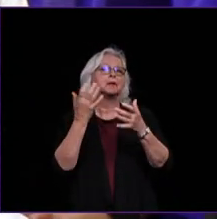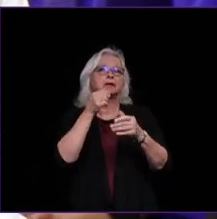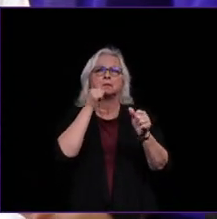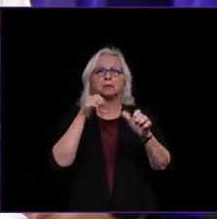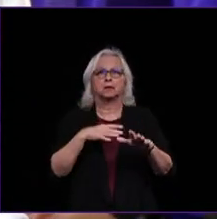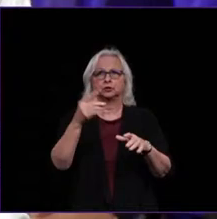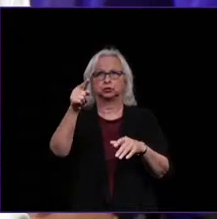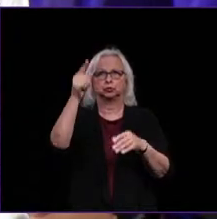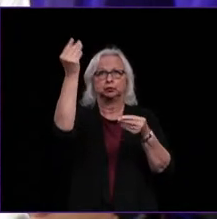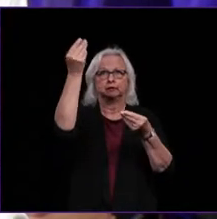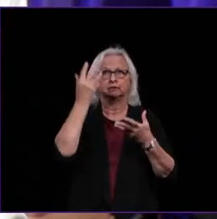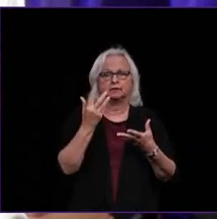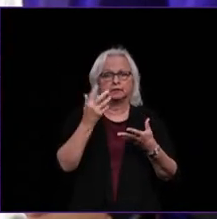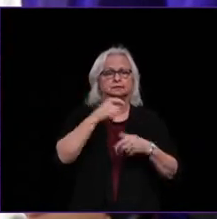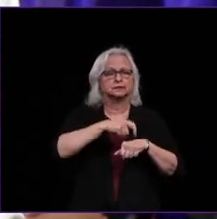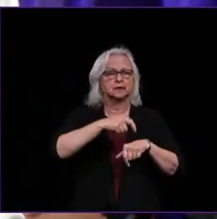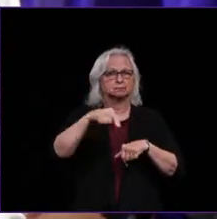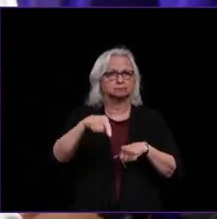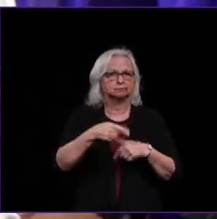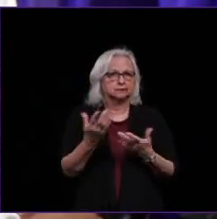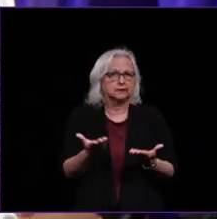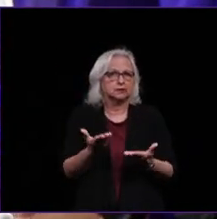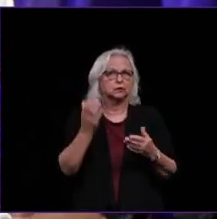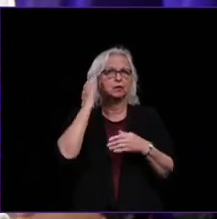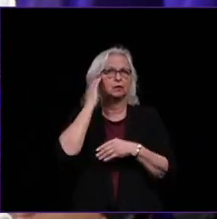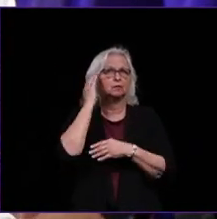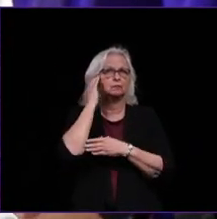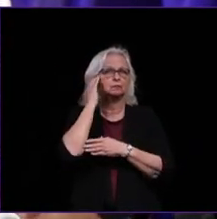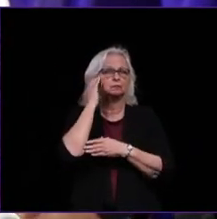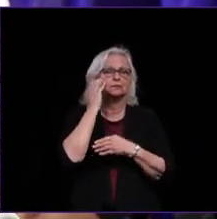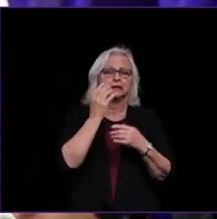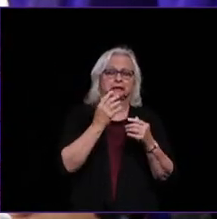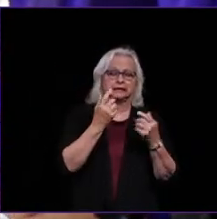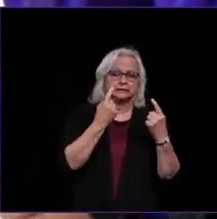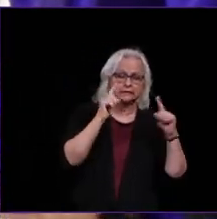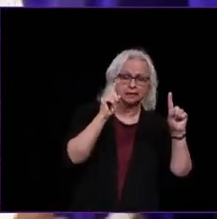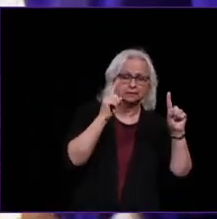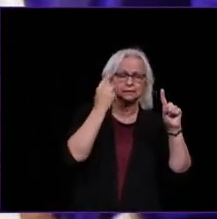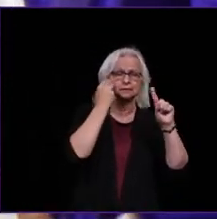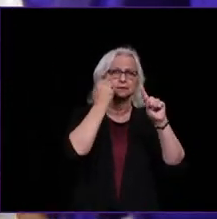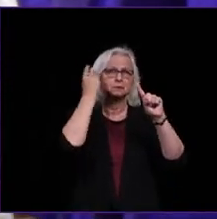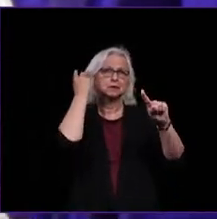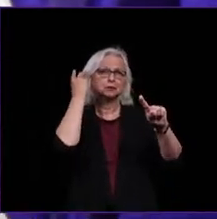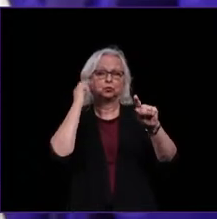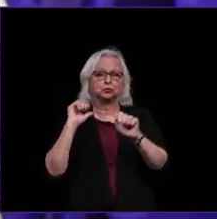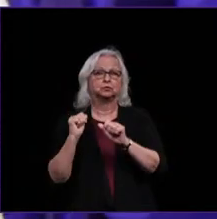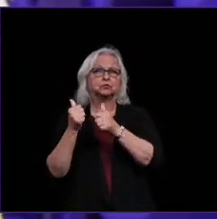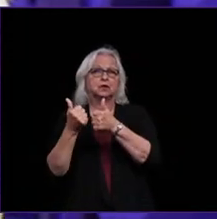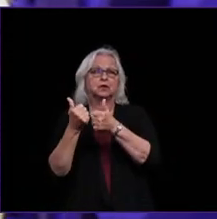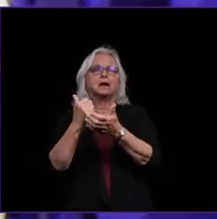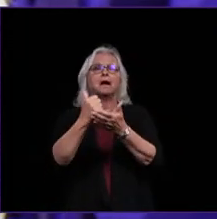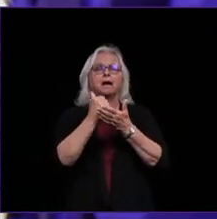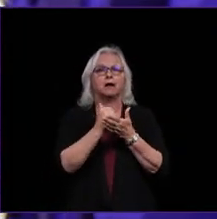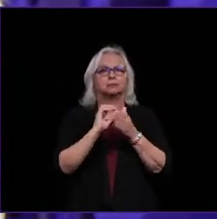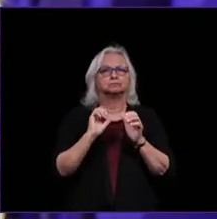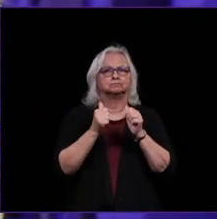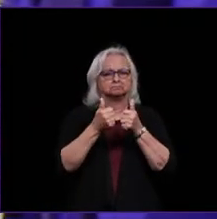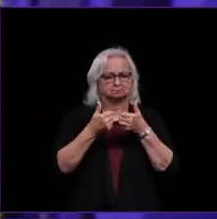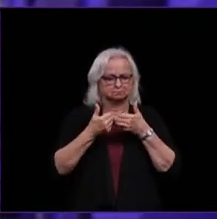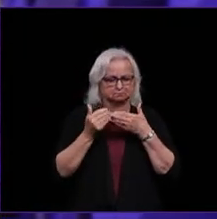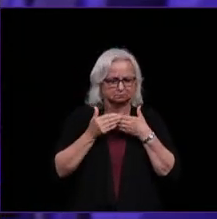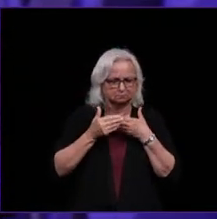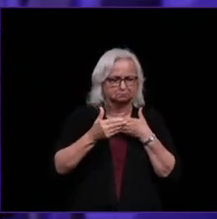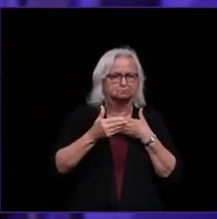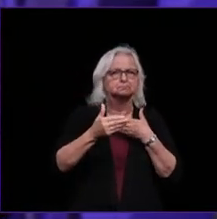have given us during our time at Clemson. Each success, memory, and challenge has helped prepare us to go forward and